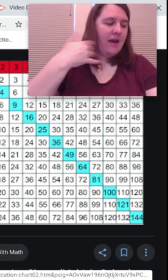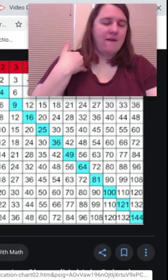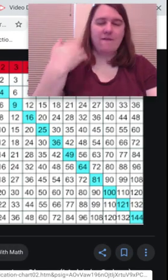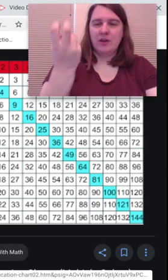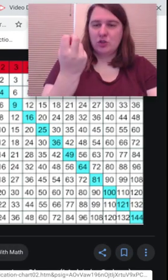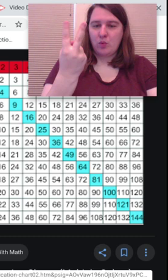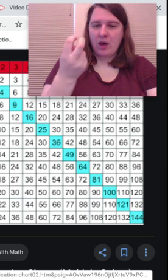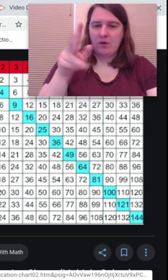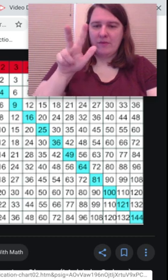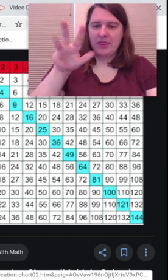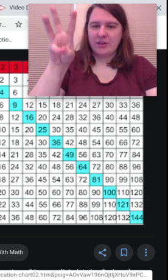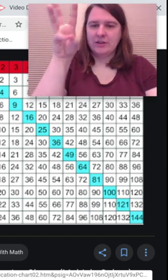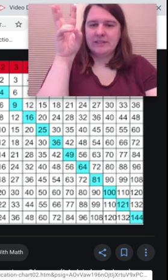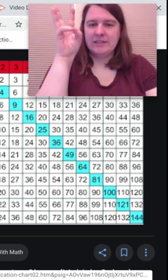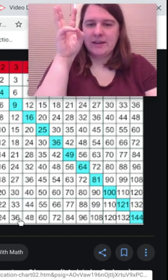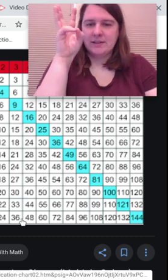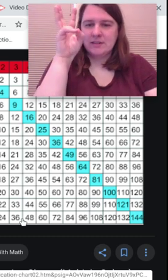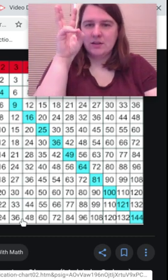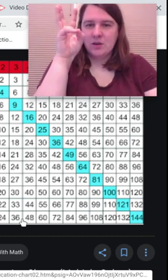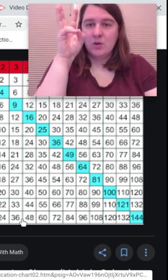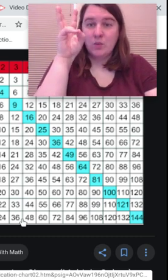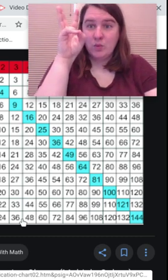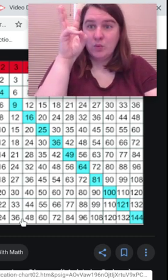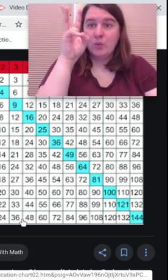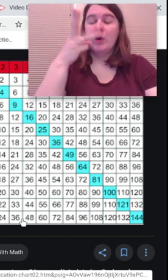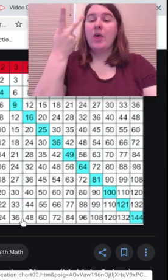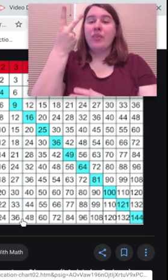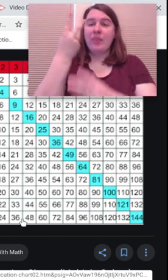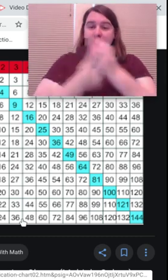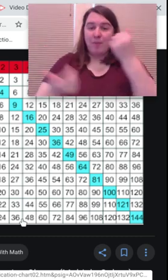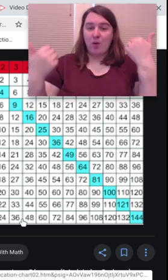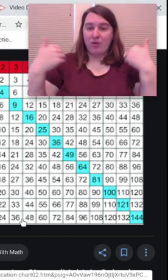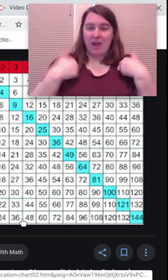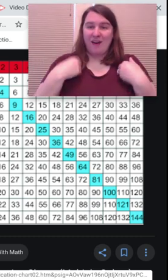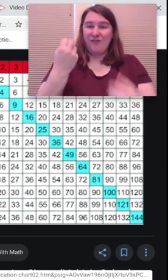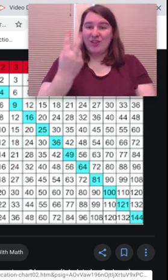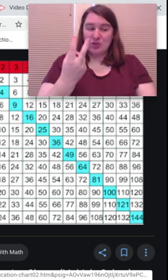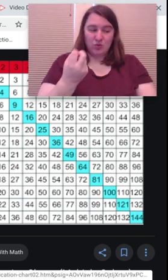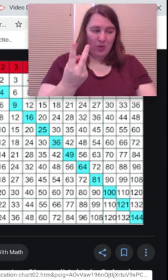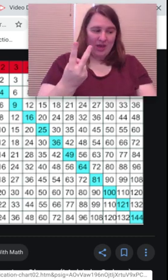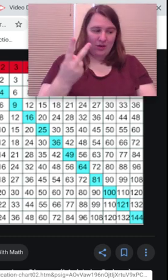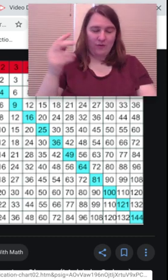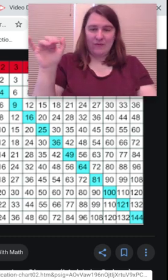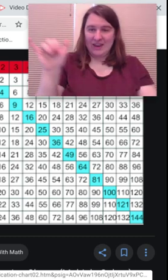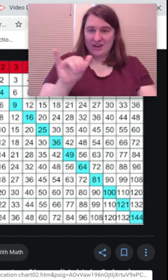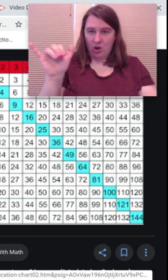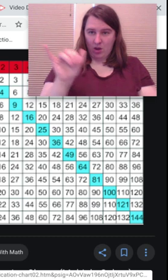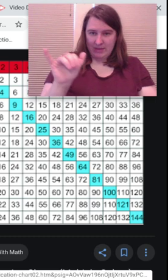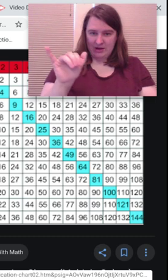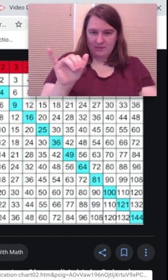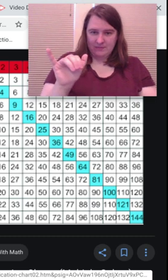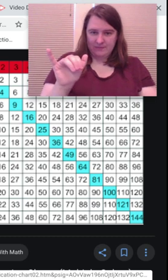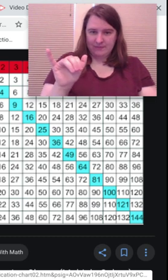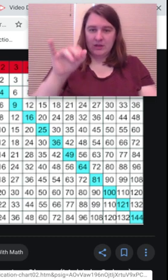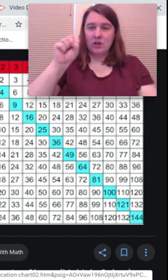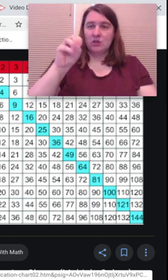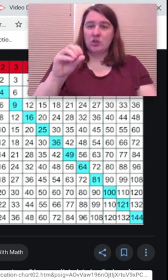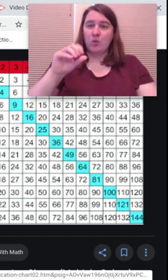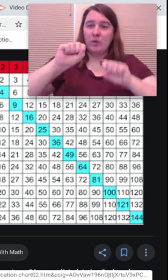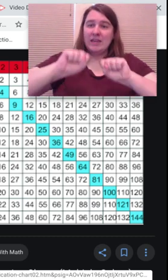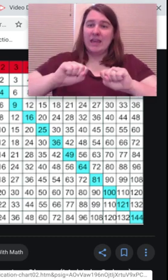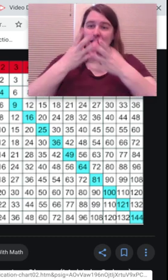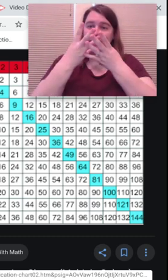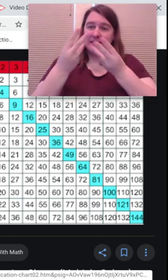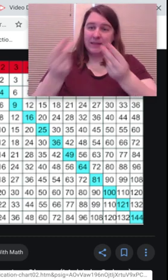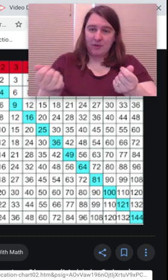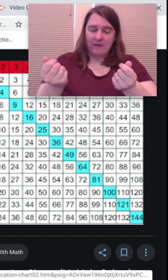We have 12 and 36. Ooh, they both have 12 in common.